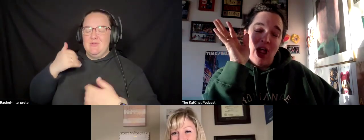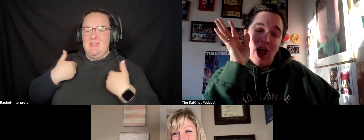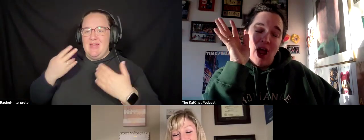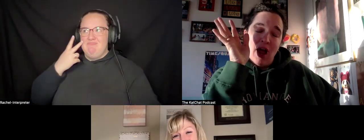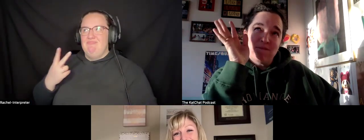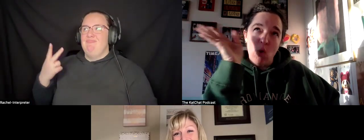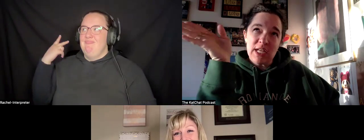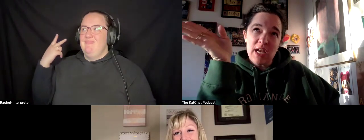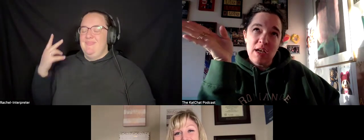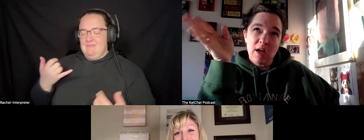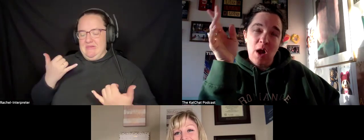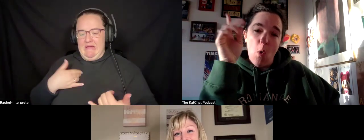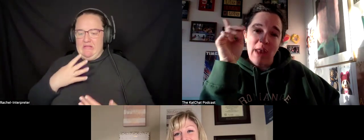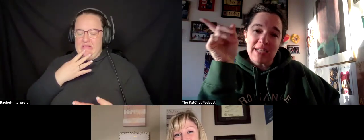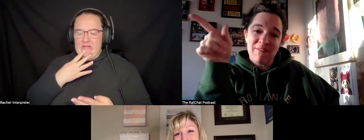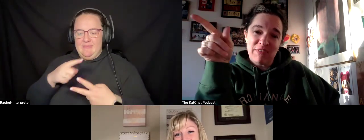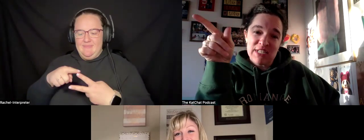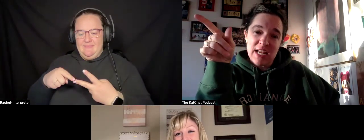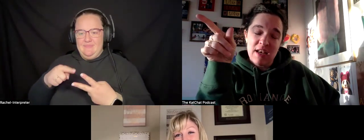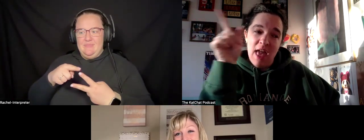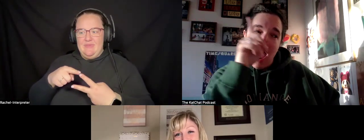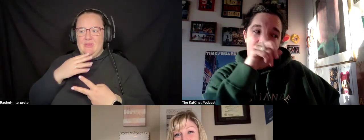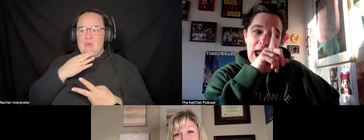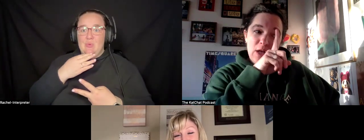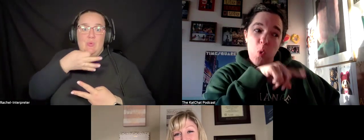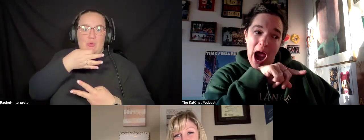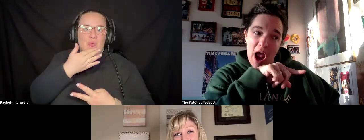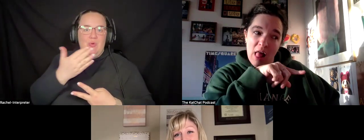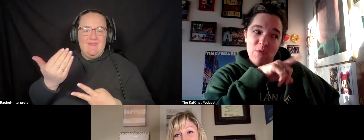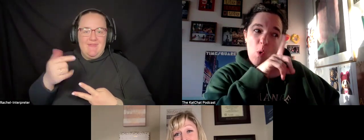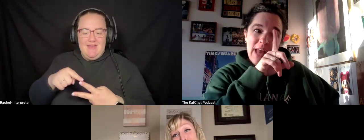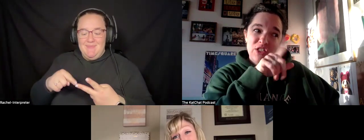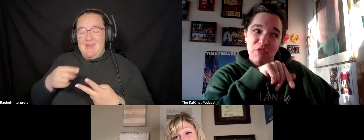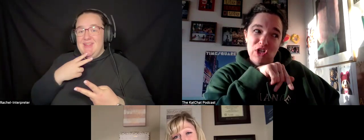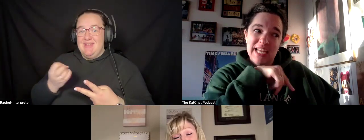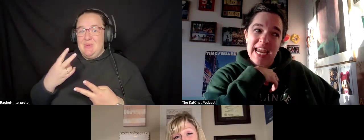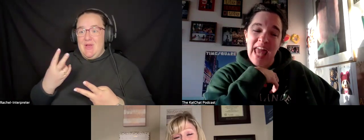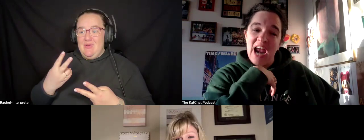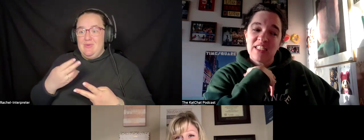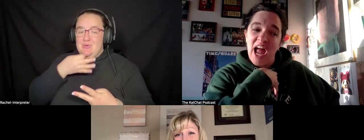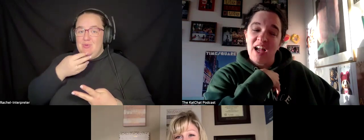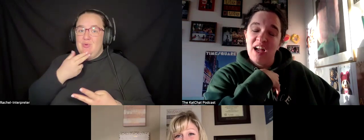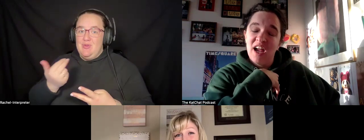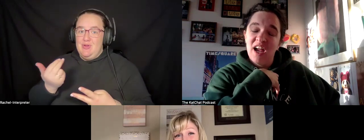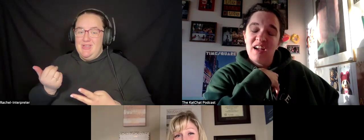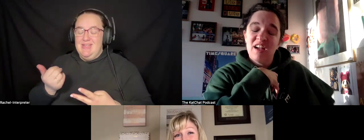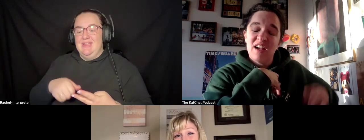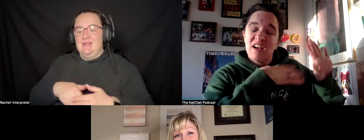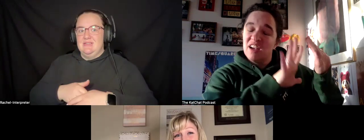they're 14, yeah. going on to 15, and 12, going on to 13. And it's like,